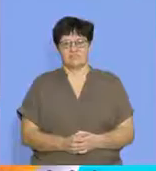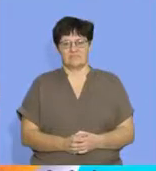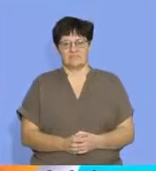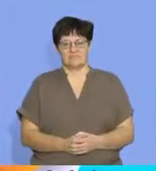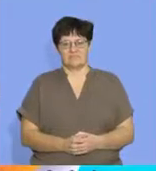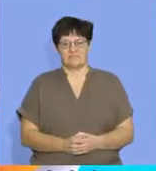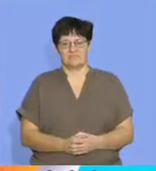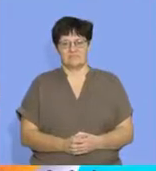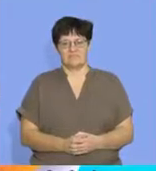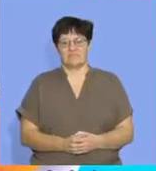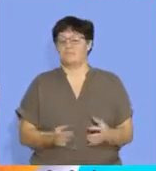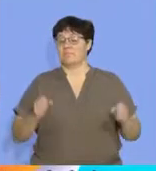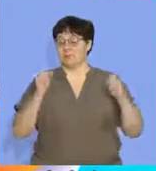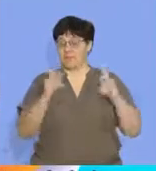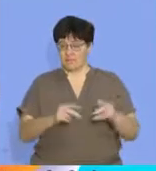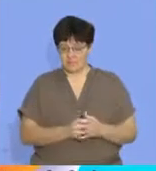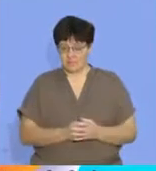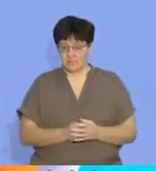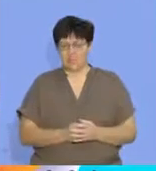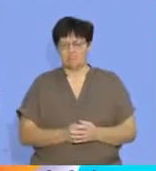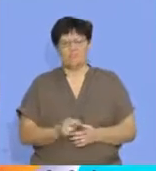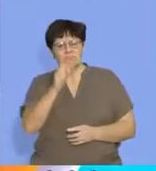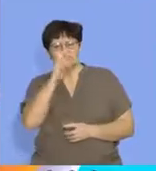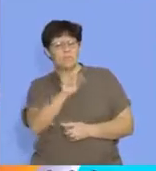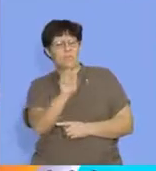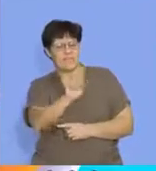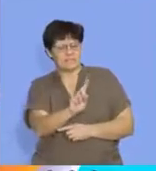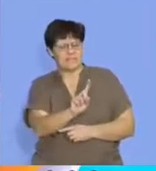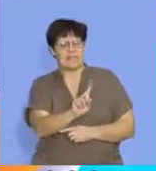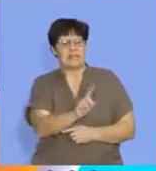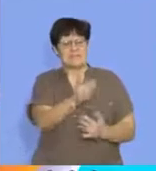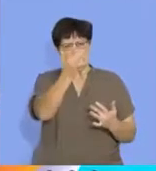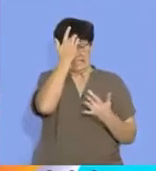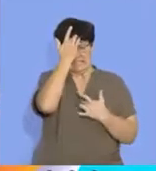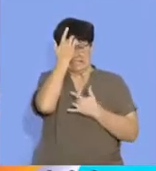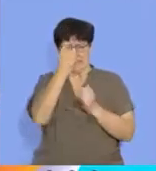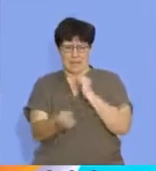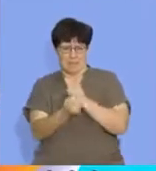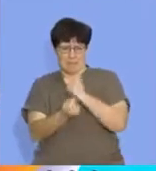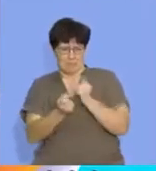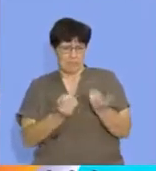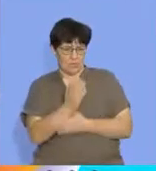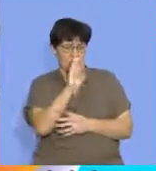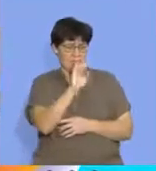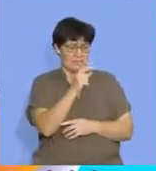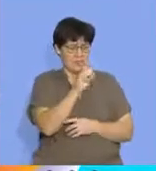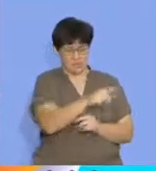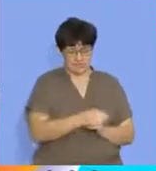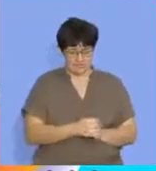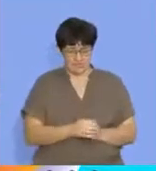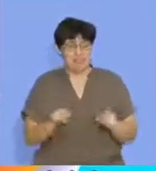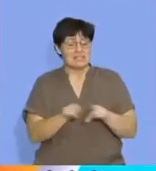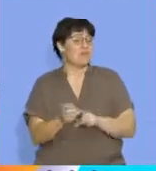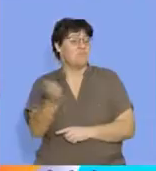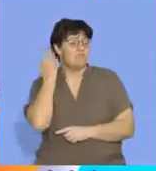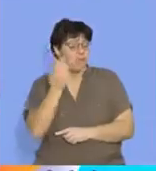All right, guys, so now we've got to look at the diseases that bacteria caused. Now, as I said to you before, you are given a variety